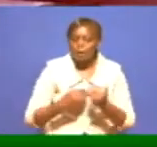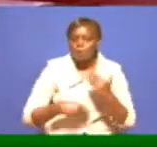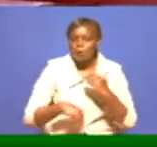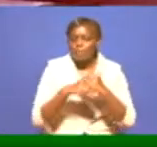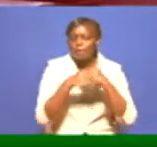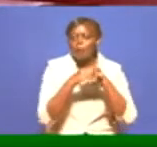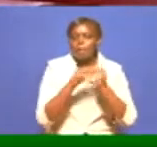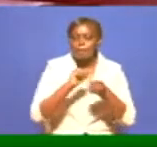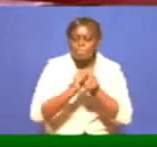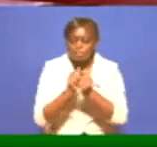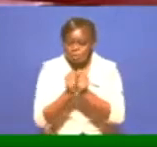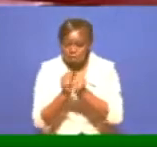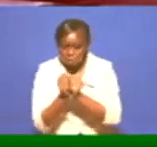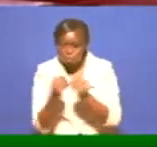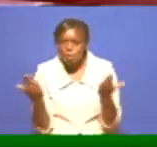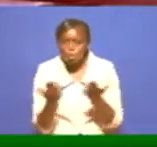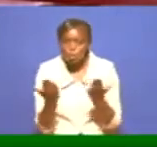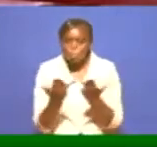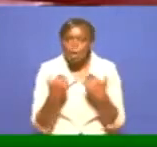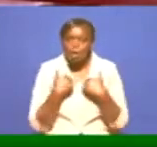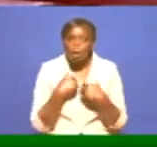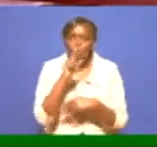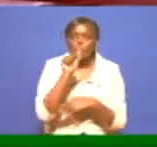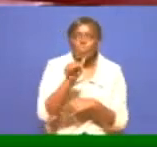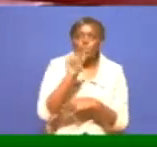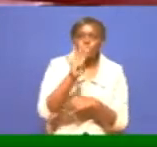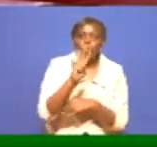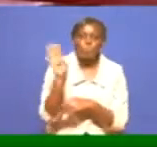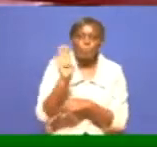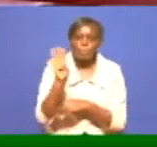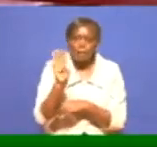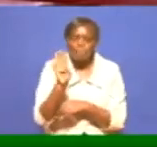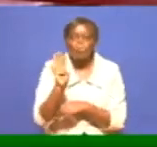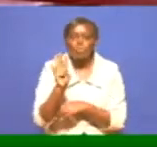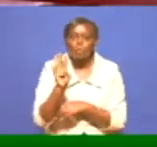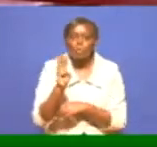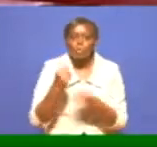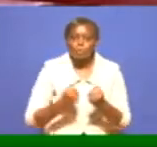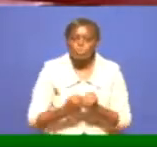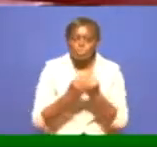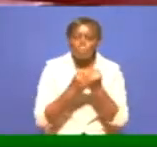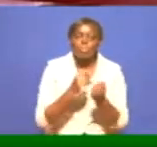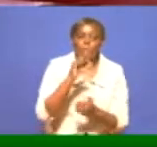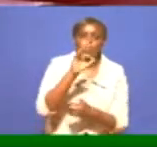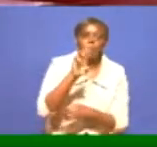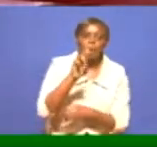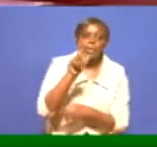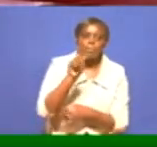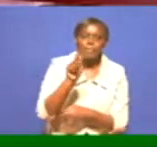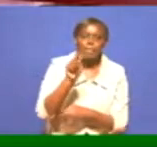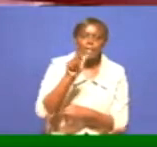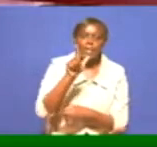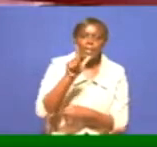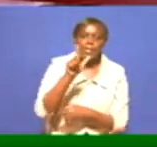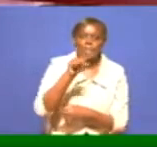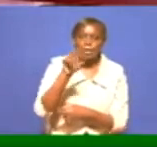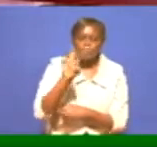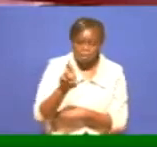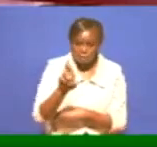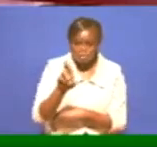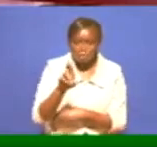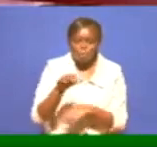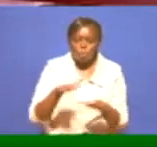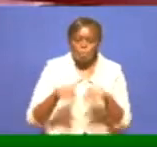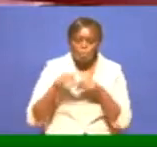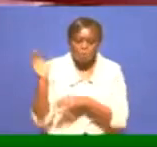some adjustments where we put in 1.4 billion to be able to subsidize fertilizer so that we await cabinet's decision. Out of order.